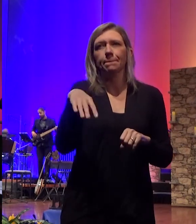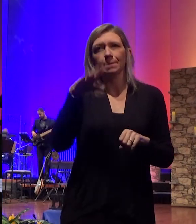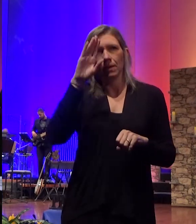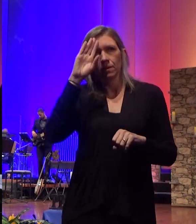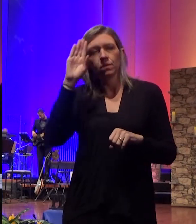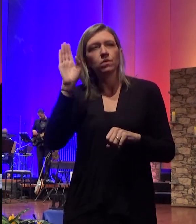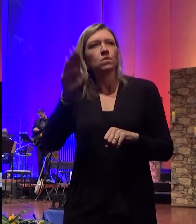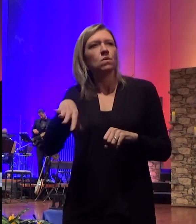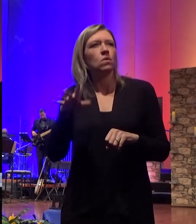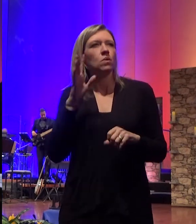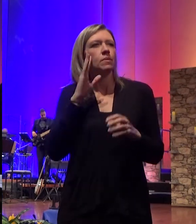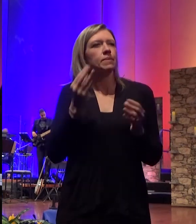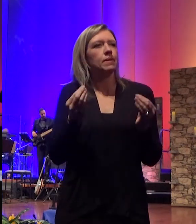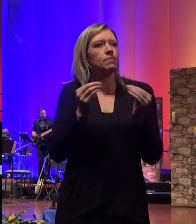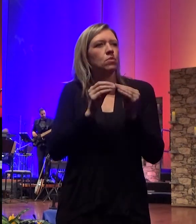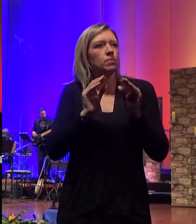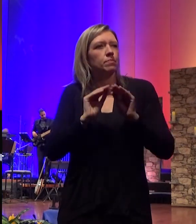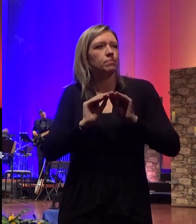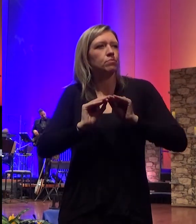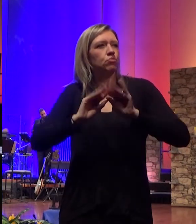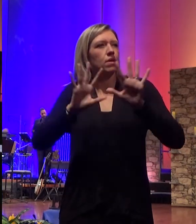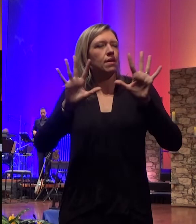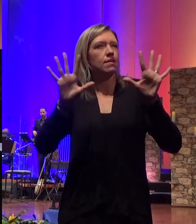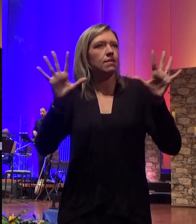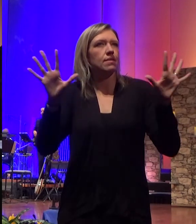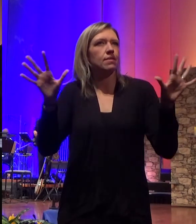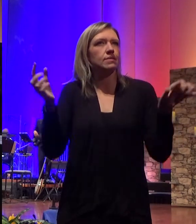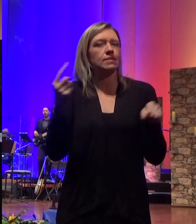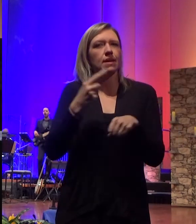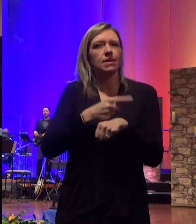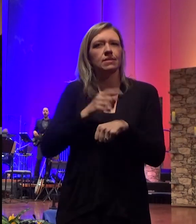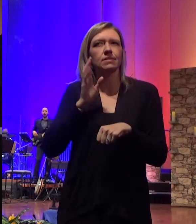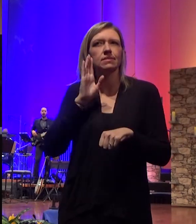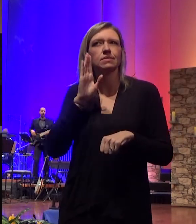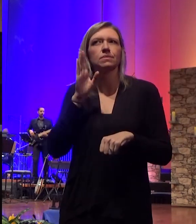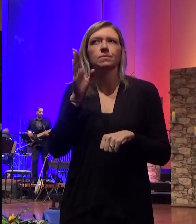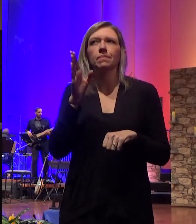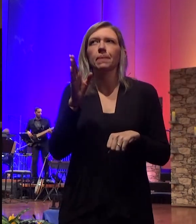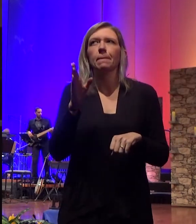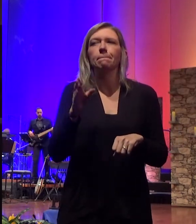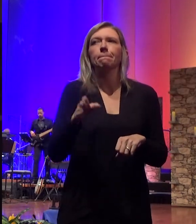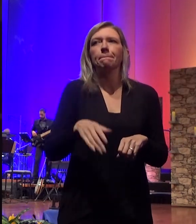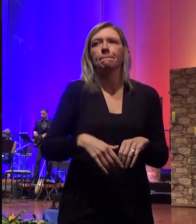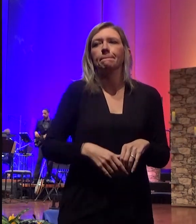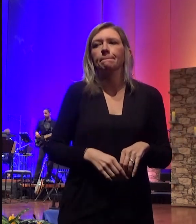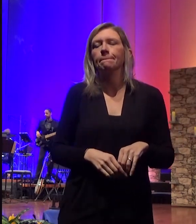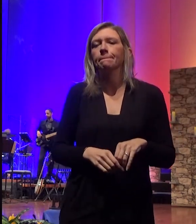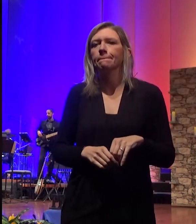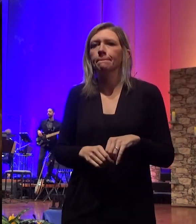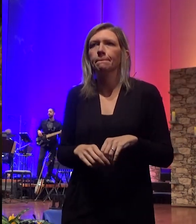I know there's gonna be some brighter days.